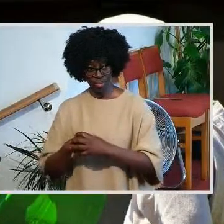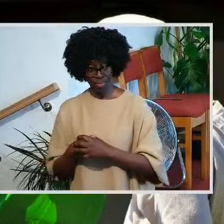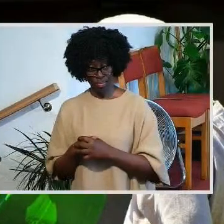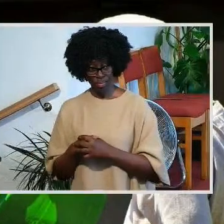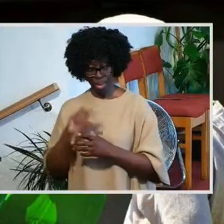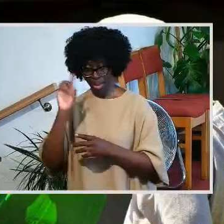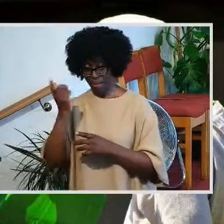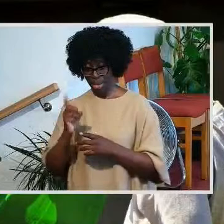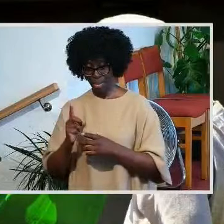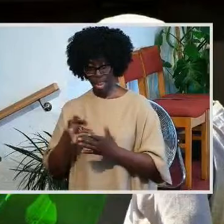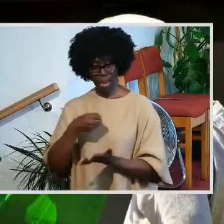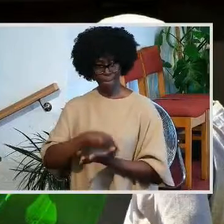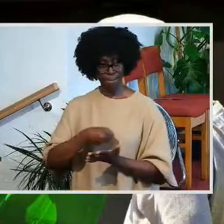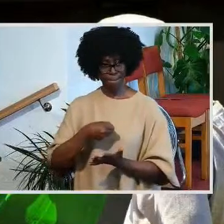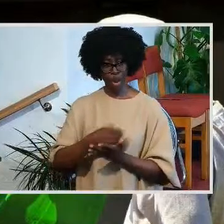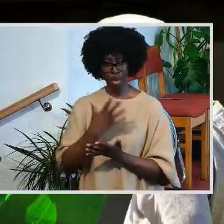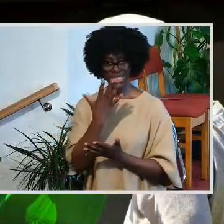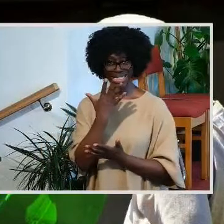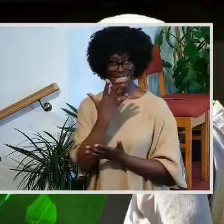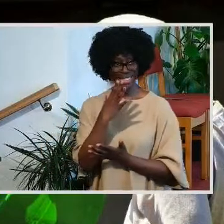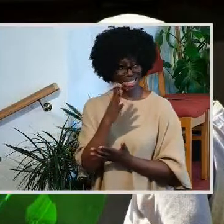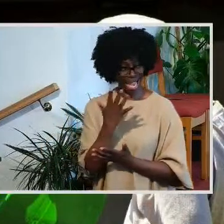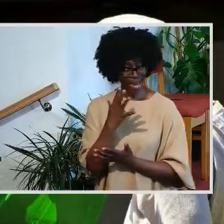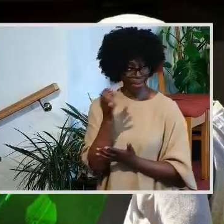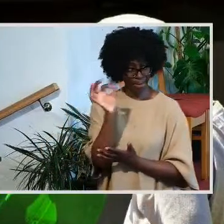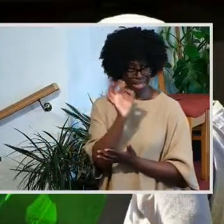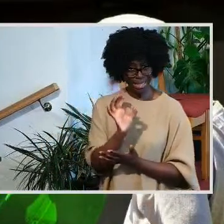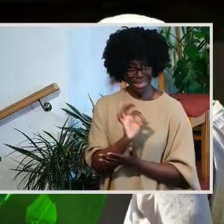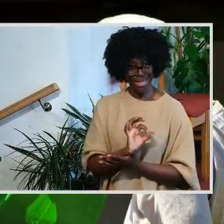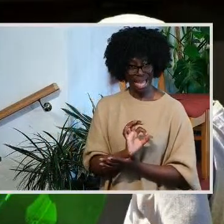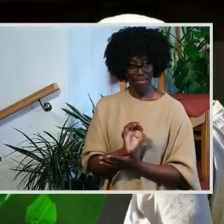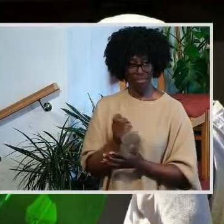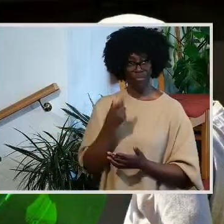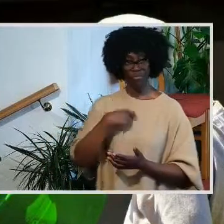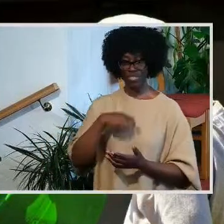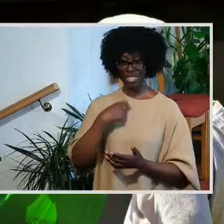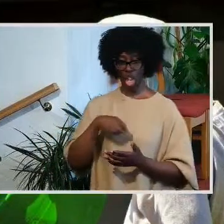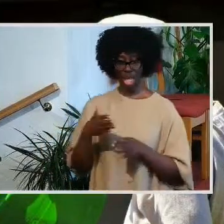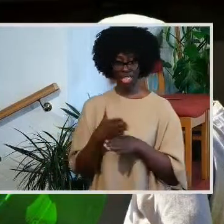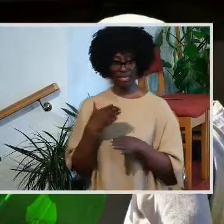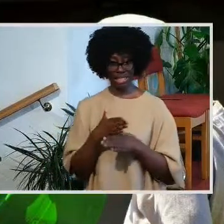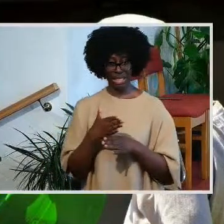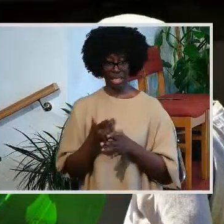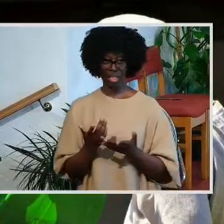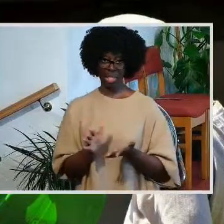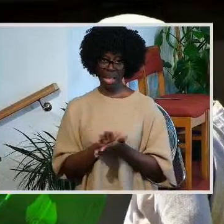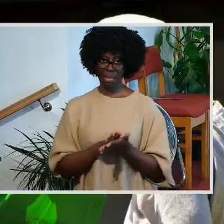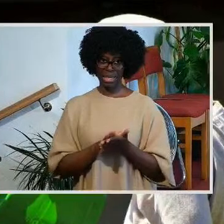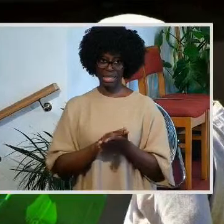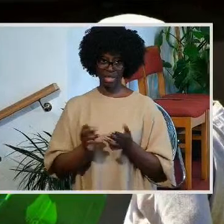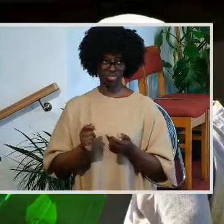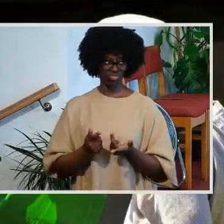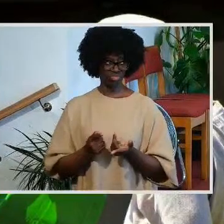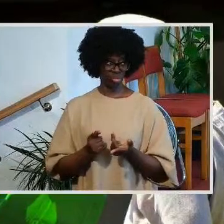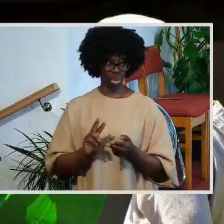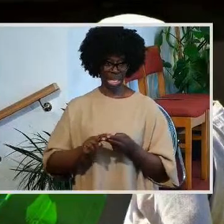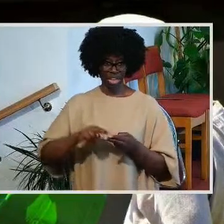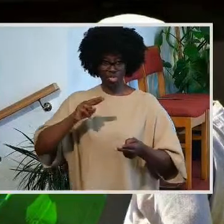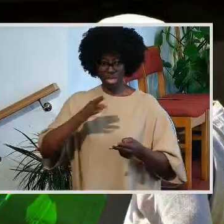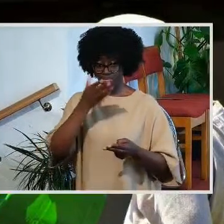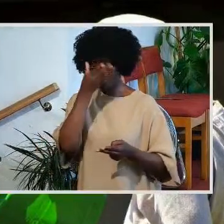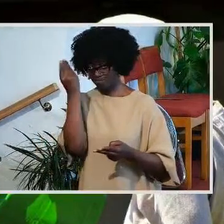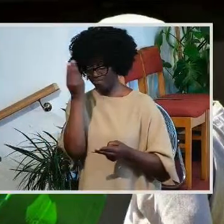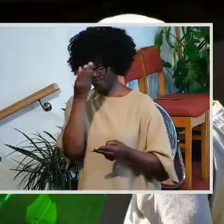bottom 10% for daily physical activity had a 2 times higher chance of developing Alzheimer's compared to people in the